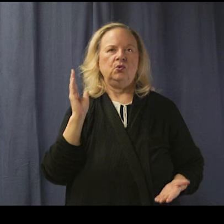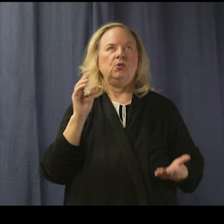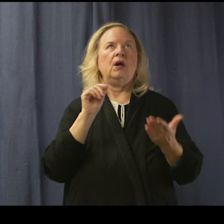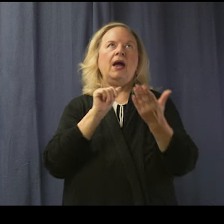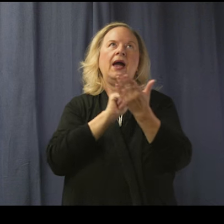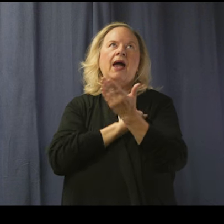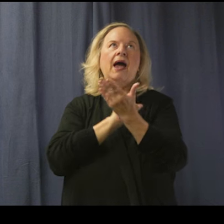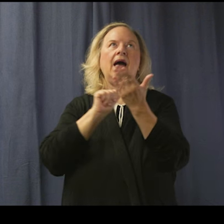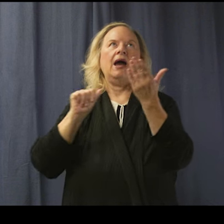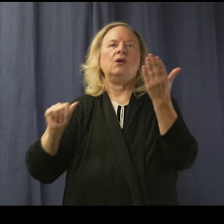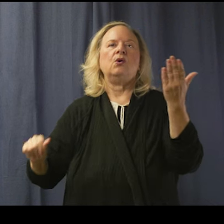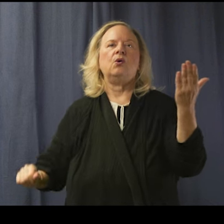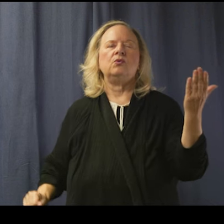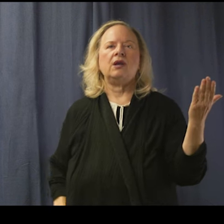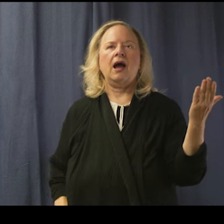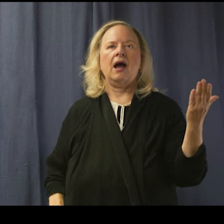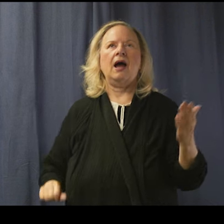Eloheinu